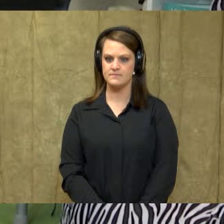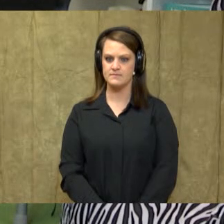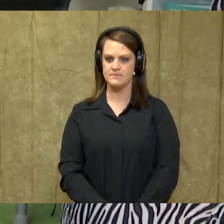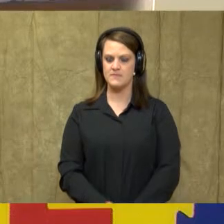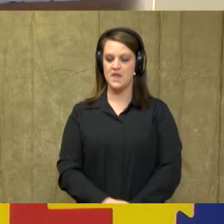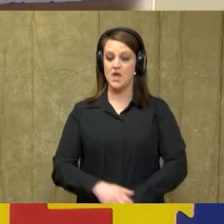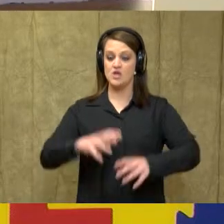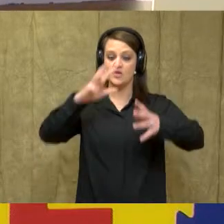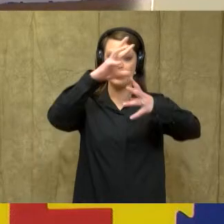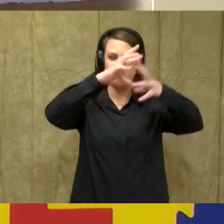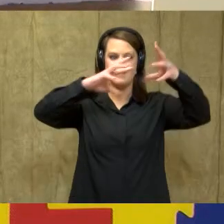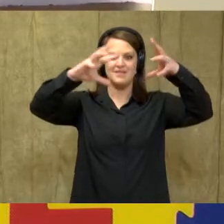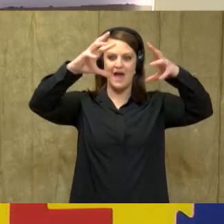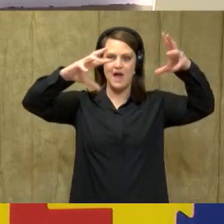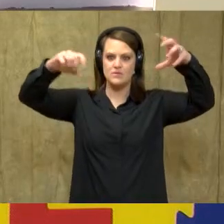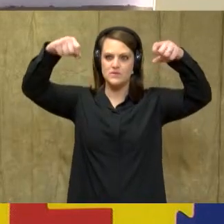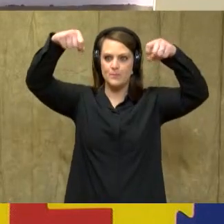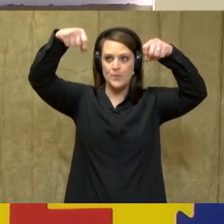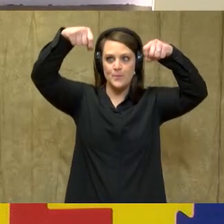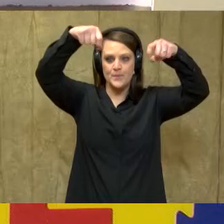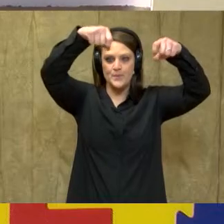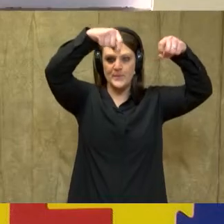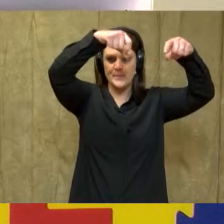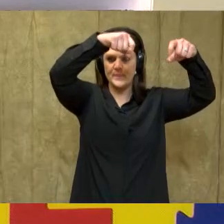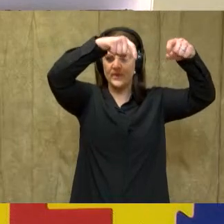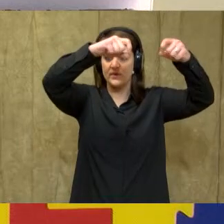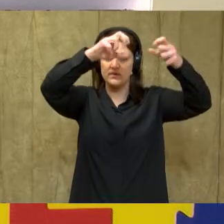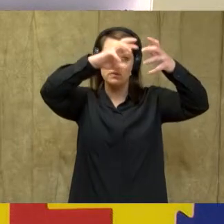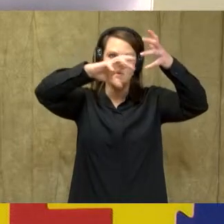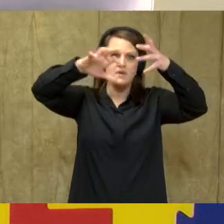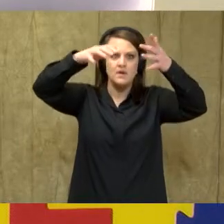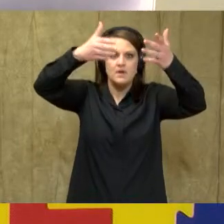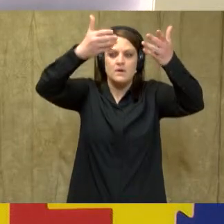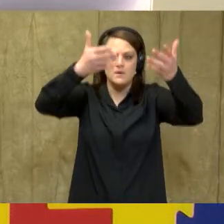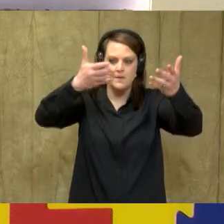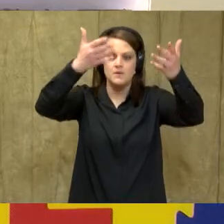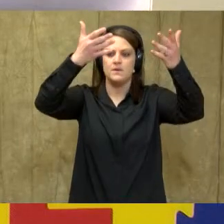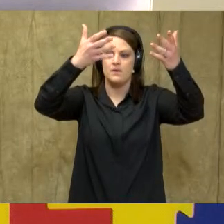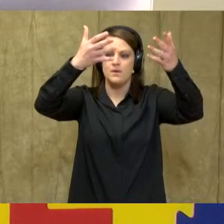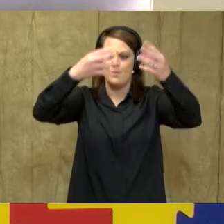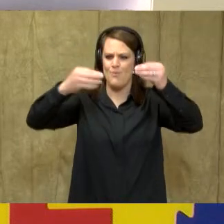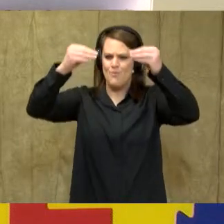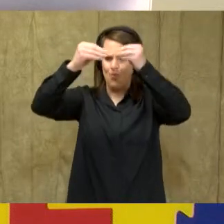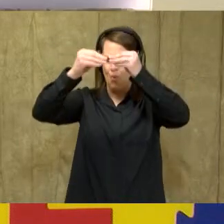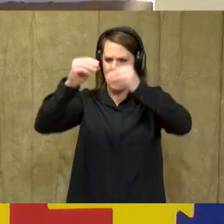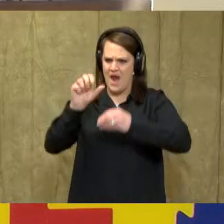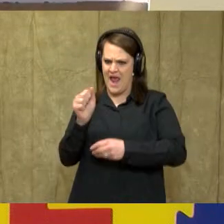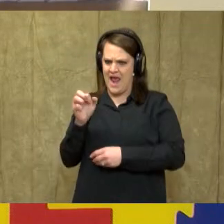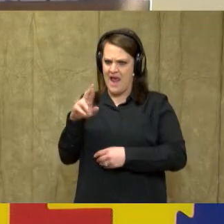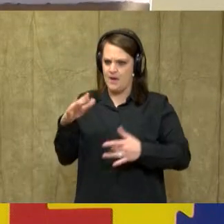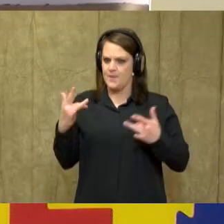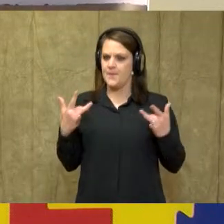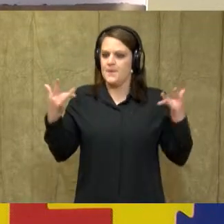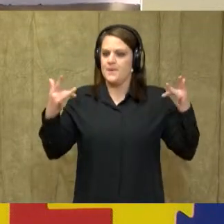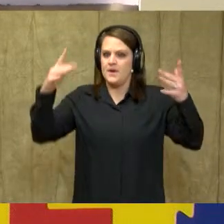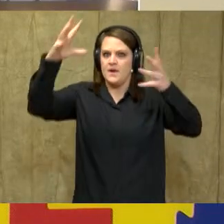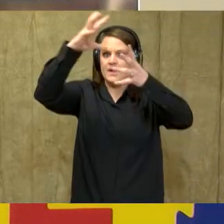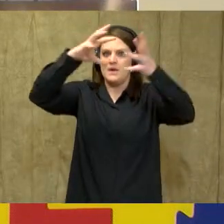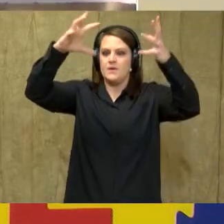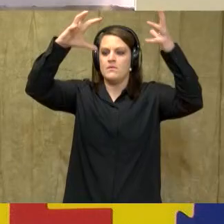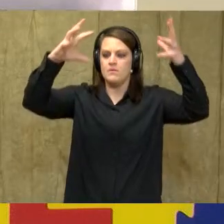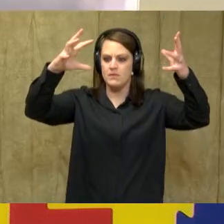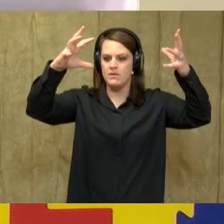Droplets in the clouds grow and become heavier than air. Rain falls. This process is